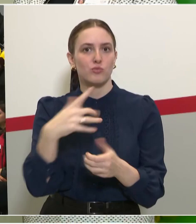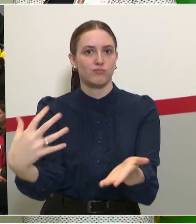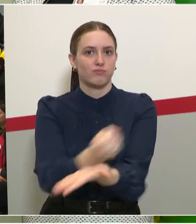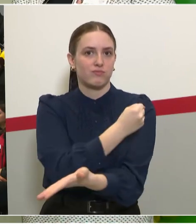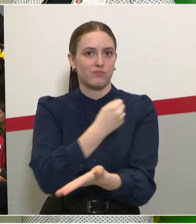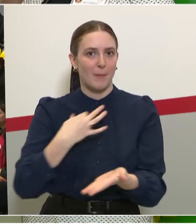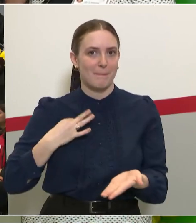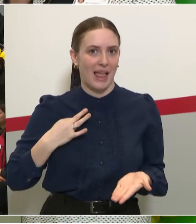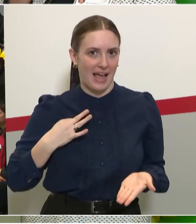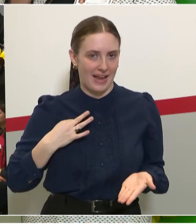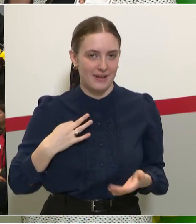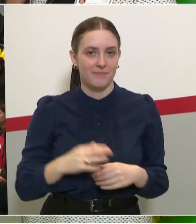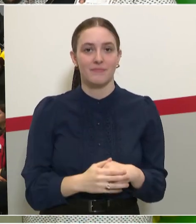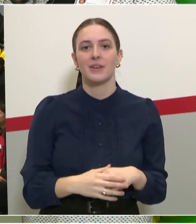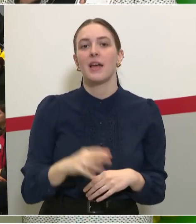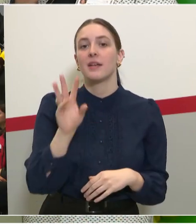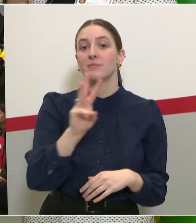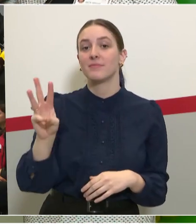apply.